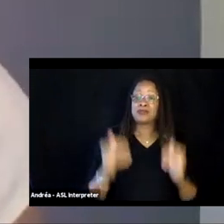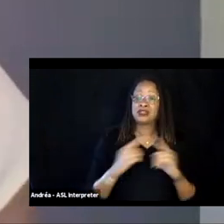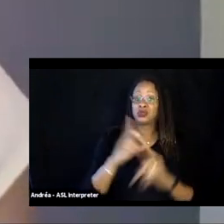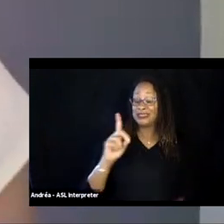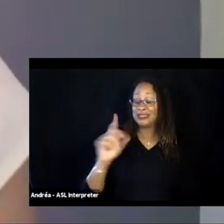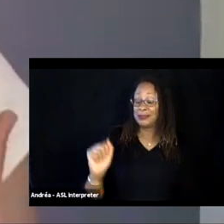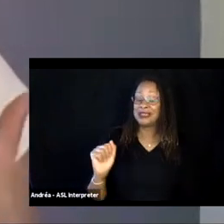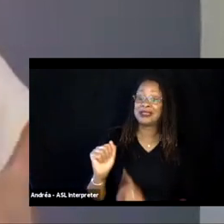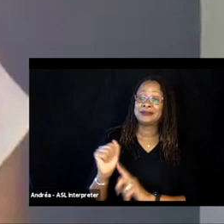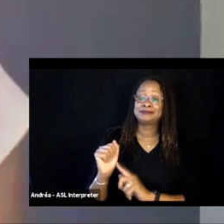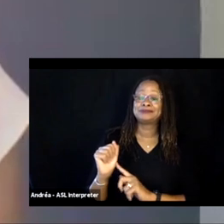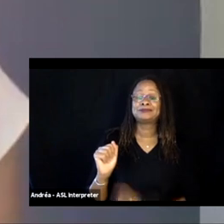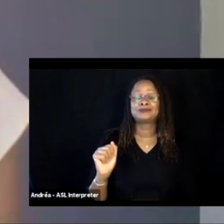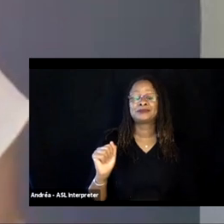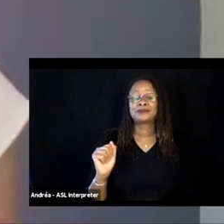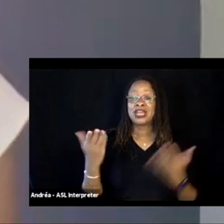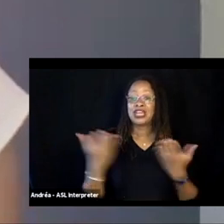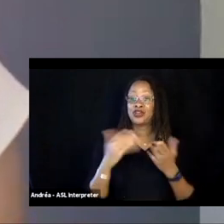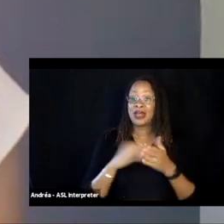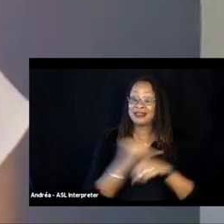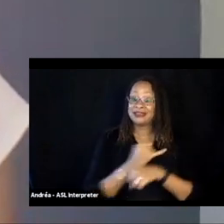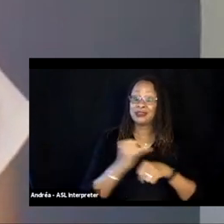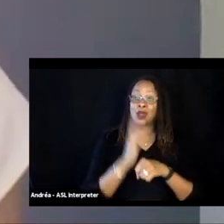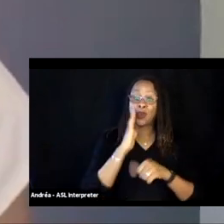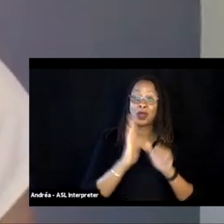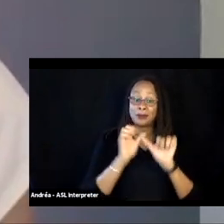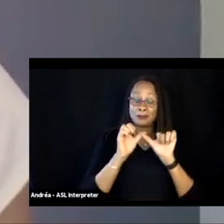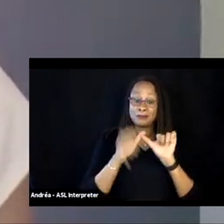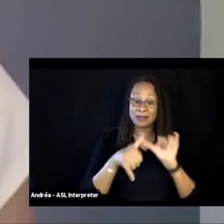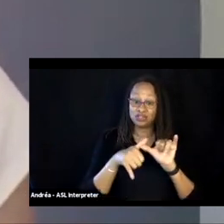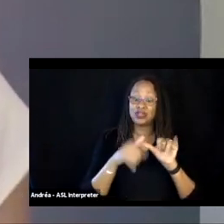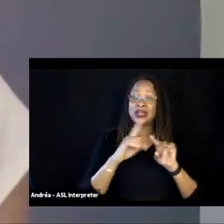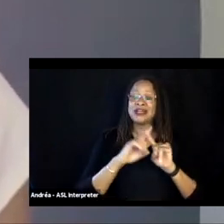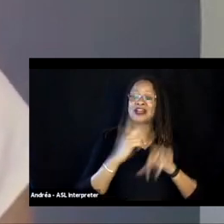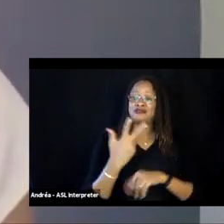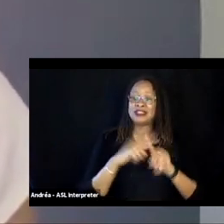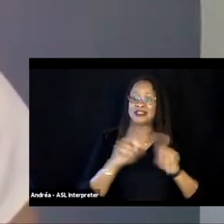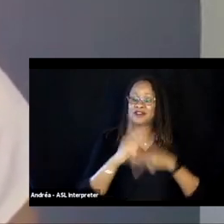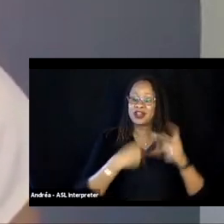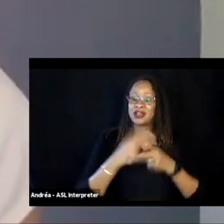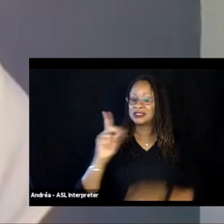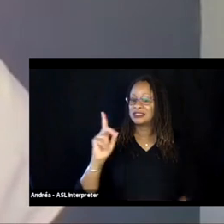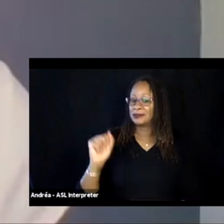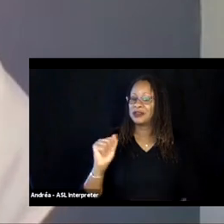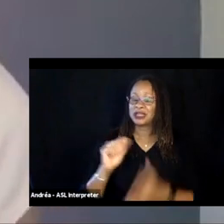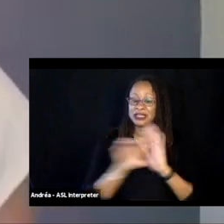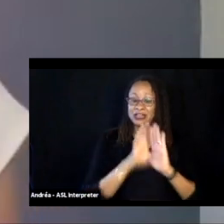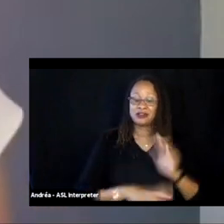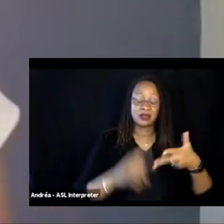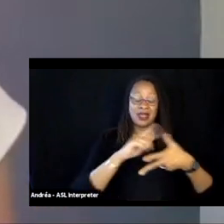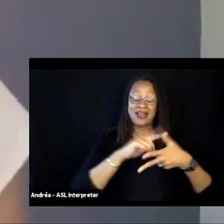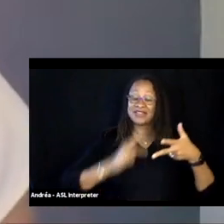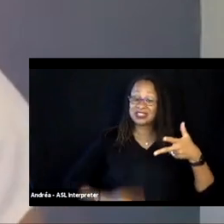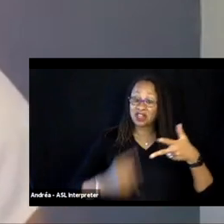disability, here at the Institute, we measure 3 types of disability in character representations. The first is physical,